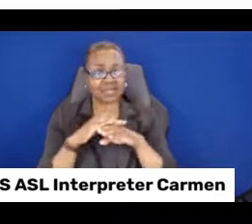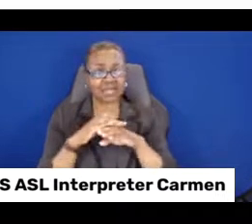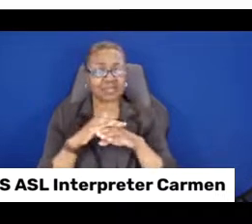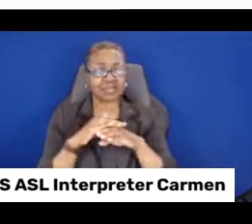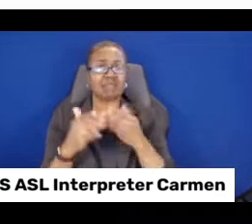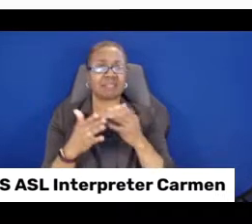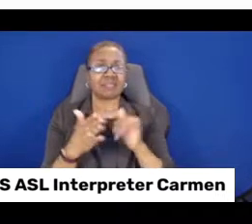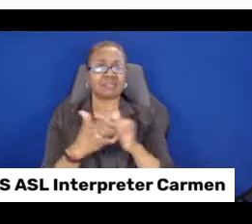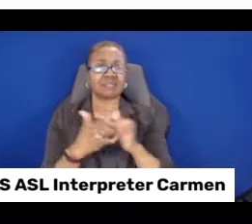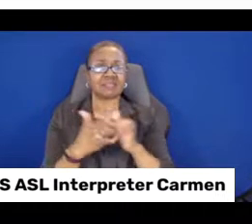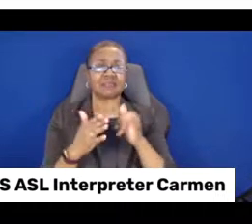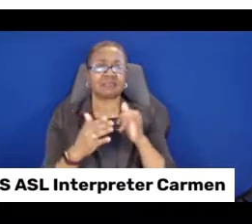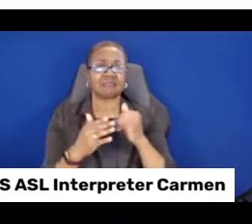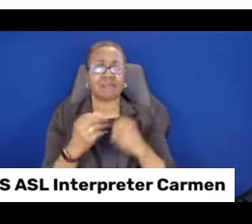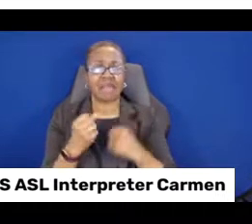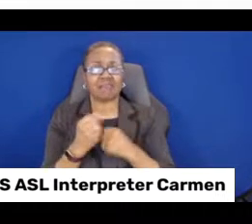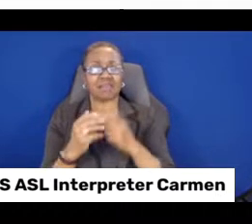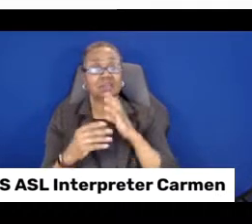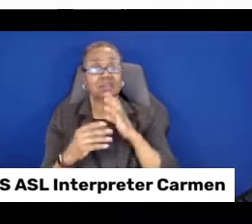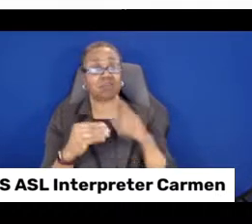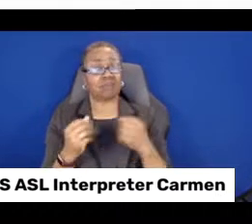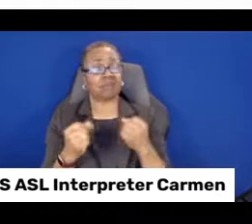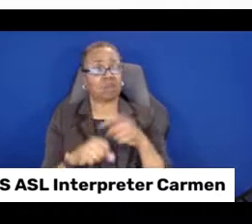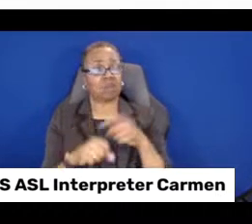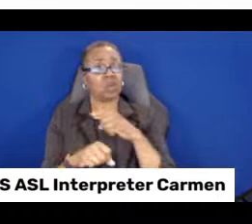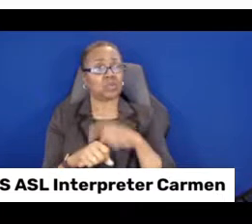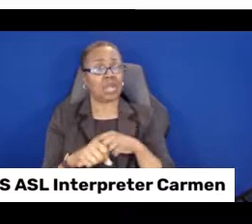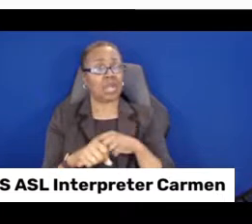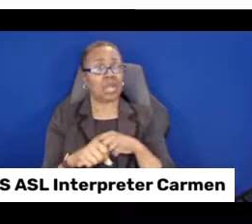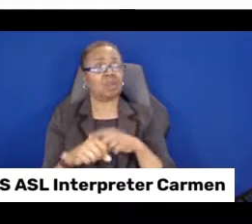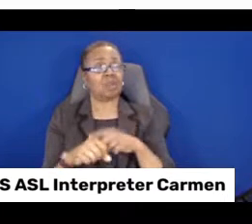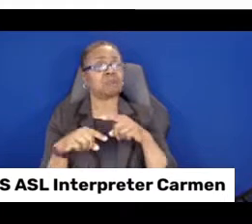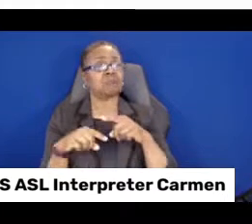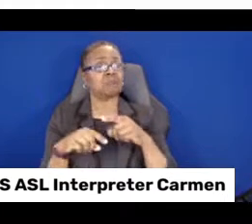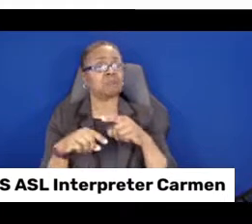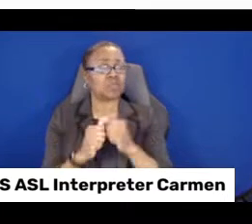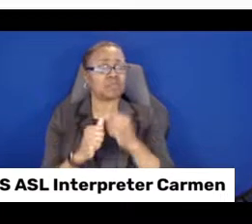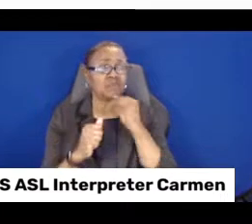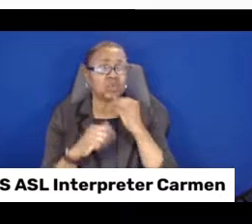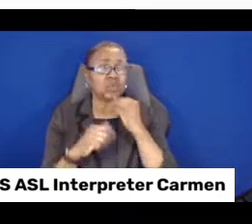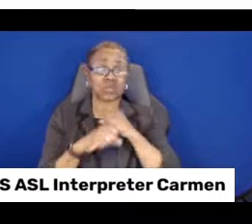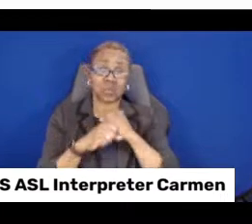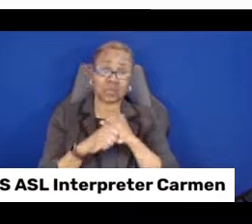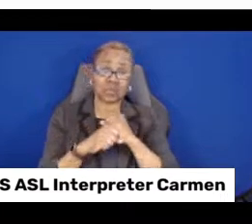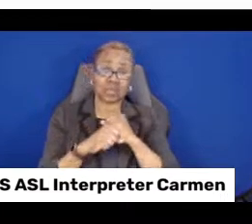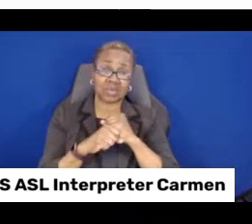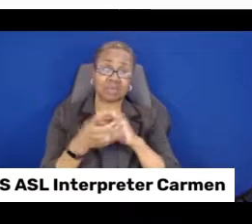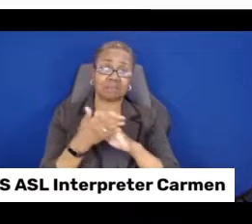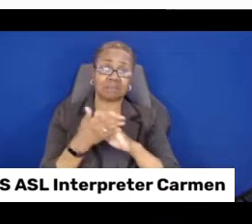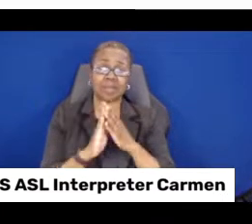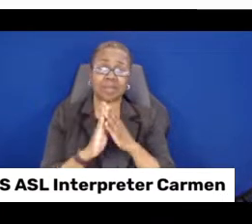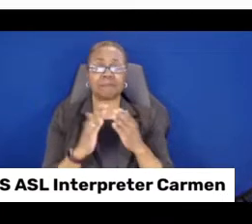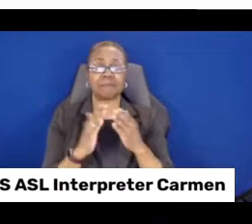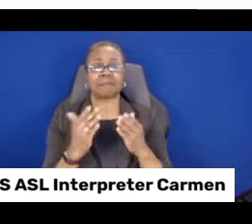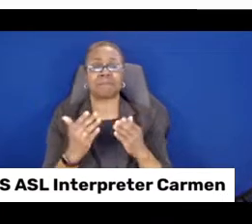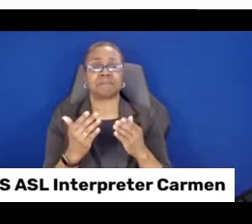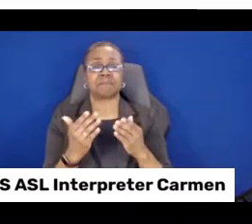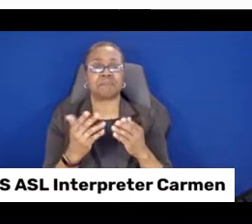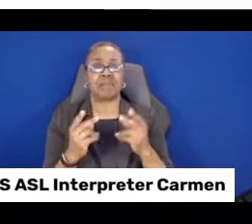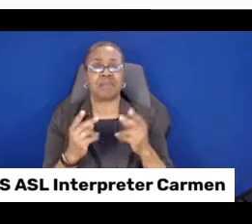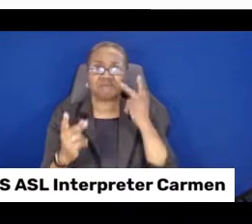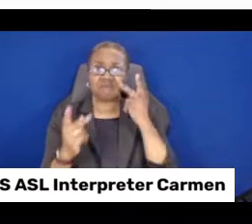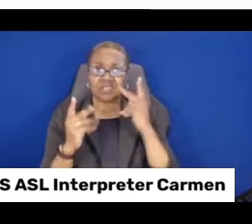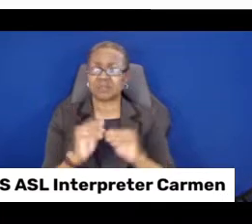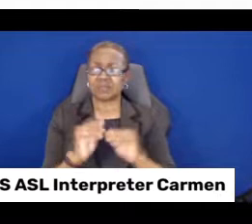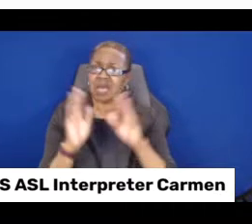have been talking about for a long time around food security really became very visible and hard to ignore